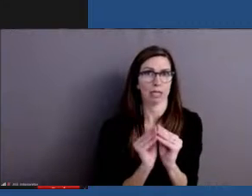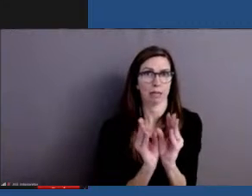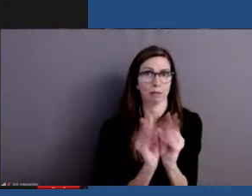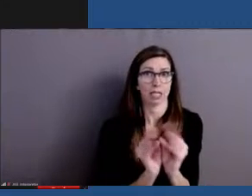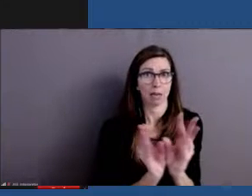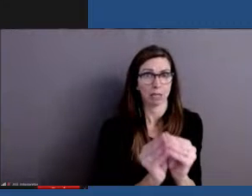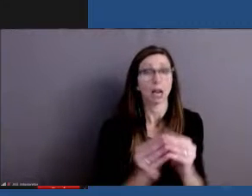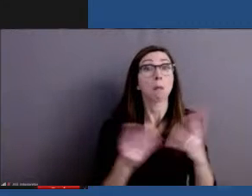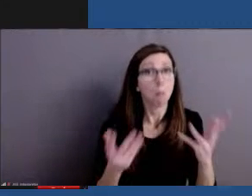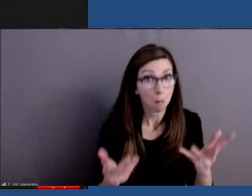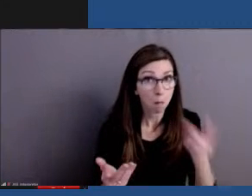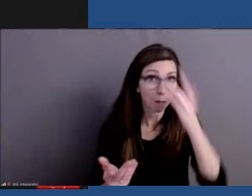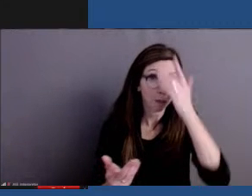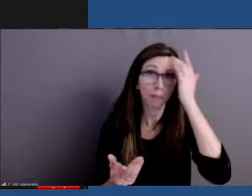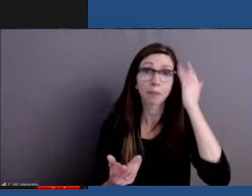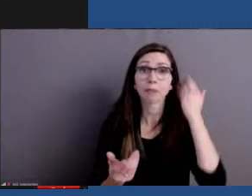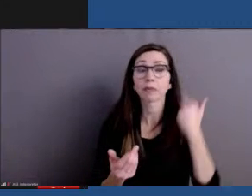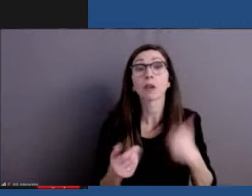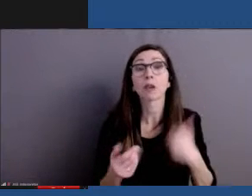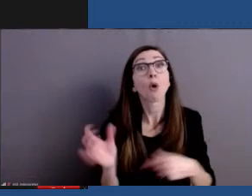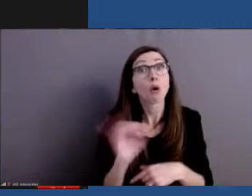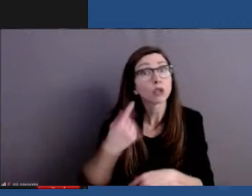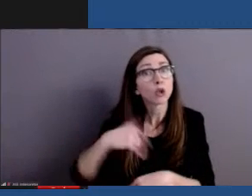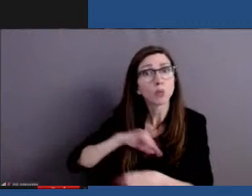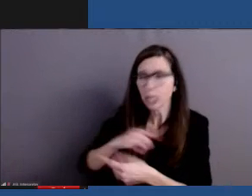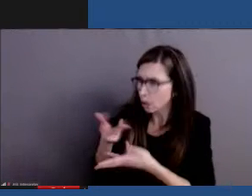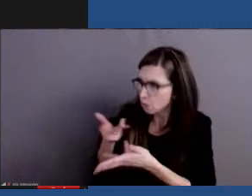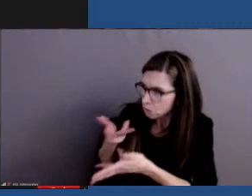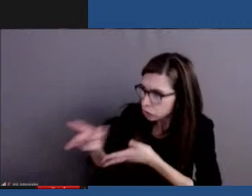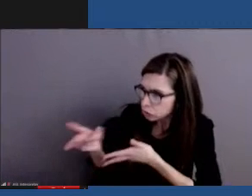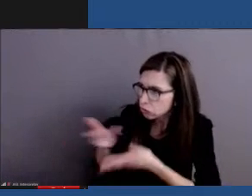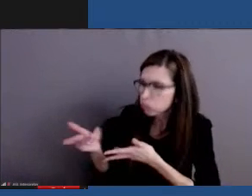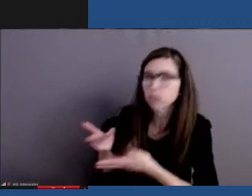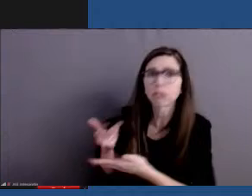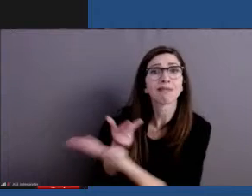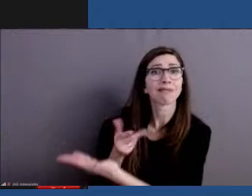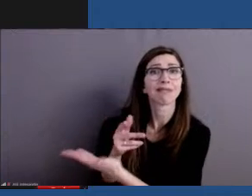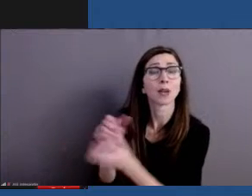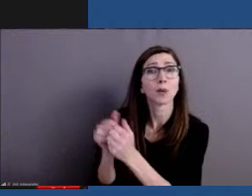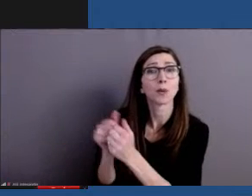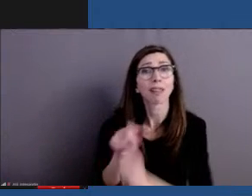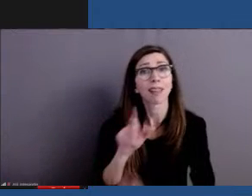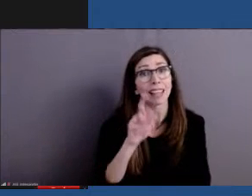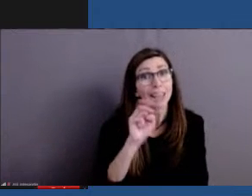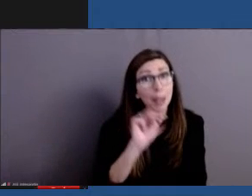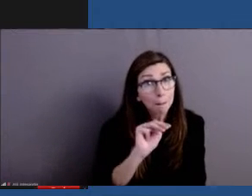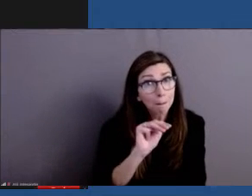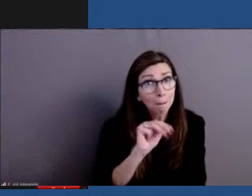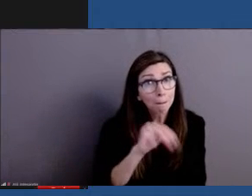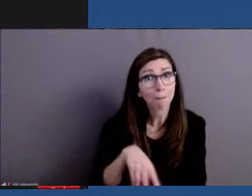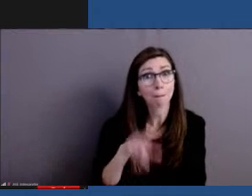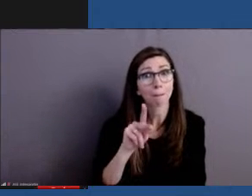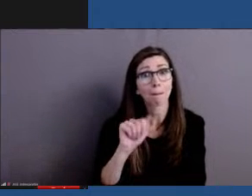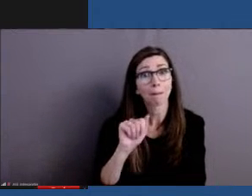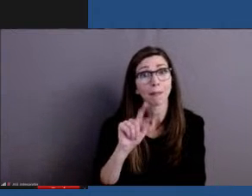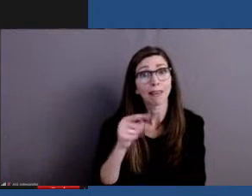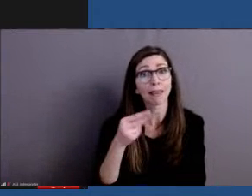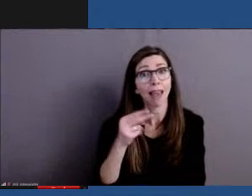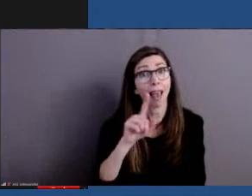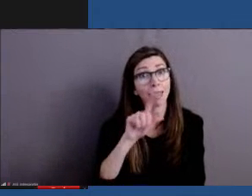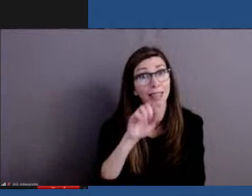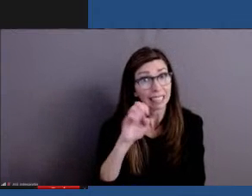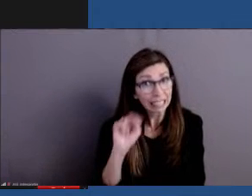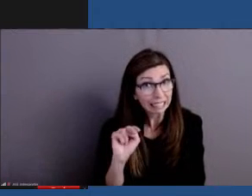the city and together with Kim and Kathleen. I think we have